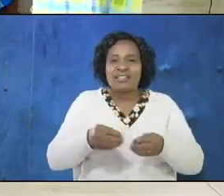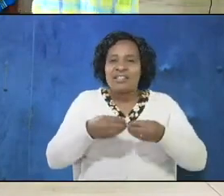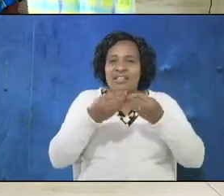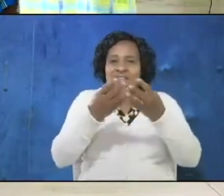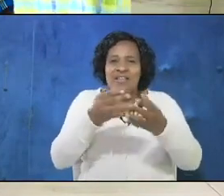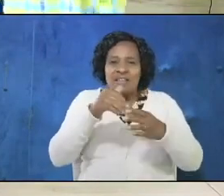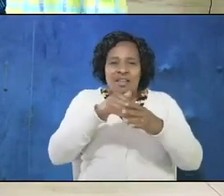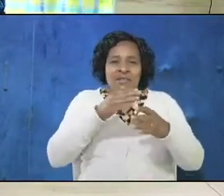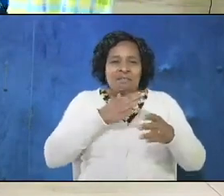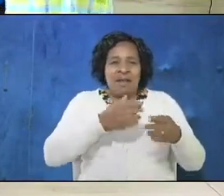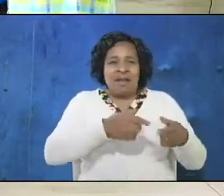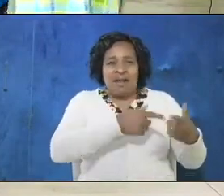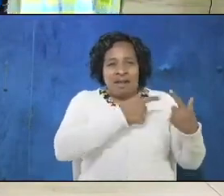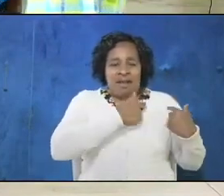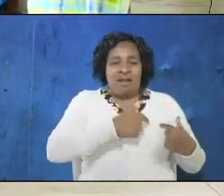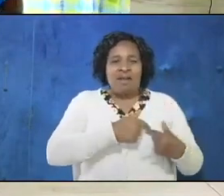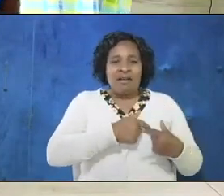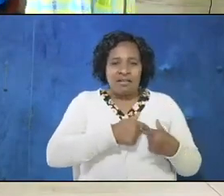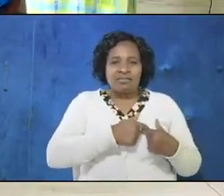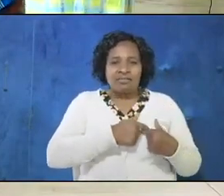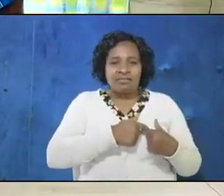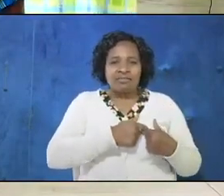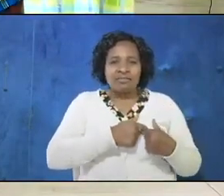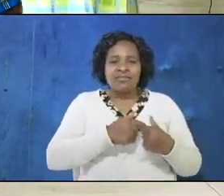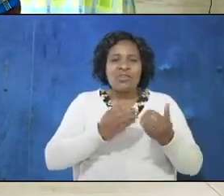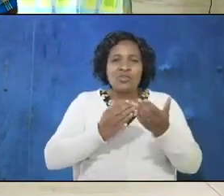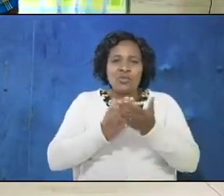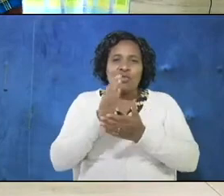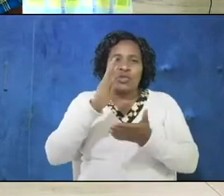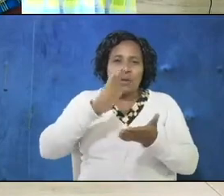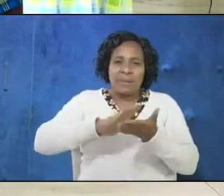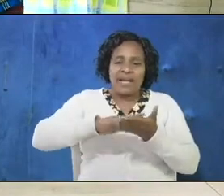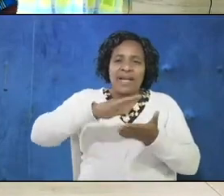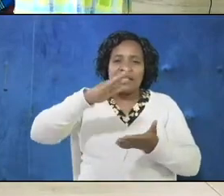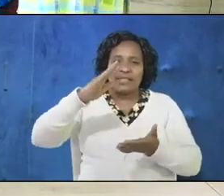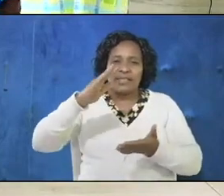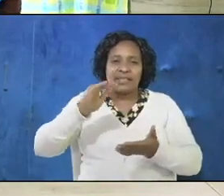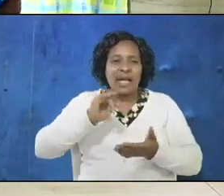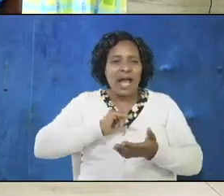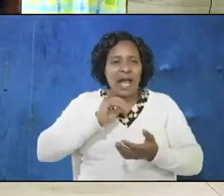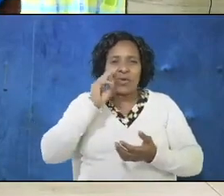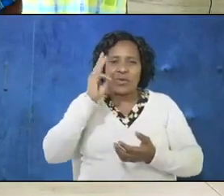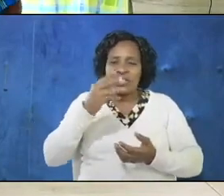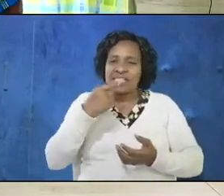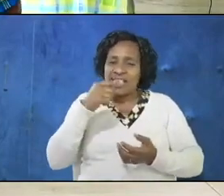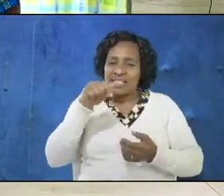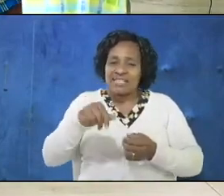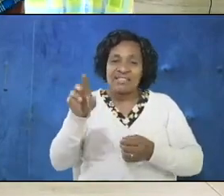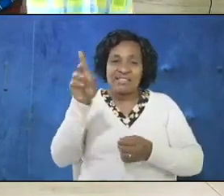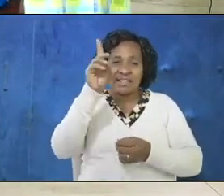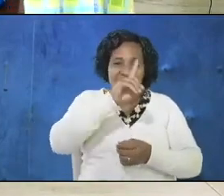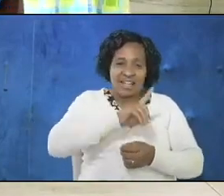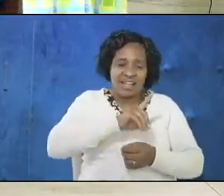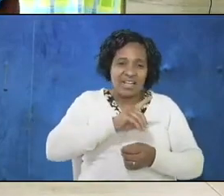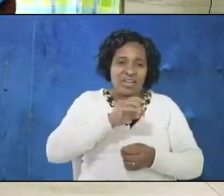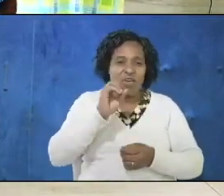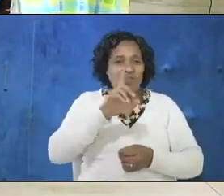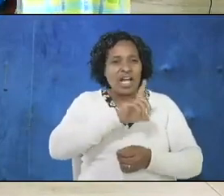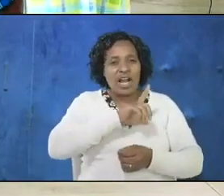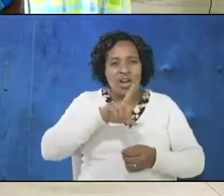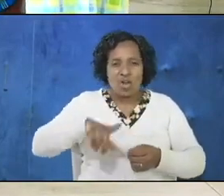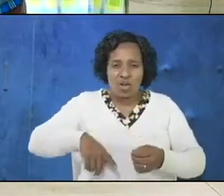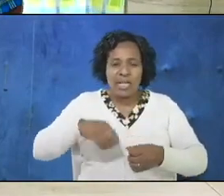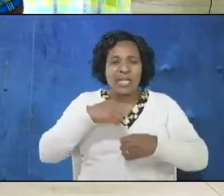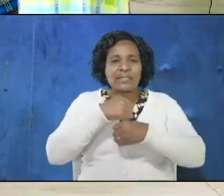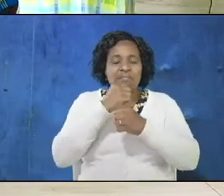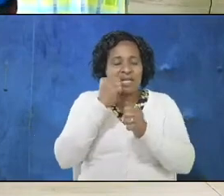will enter his court with praise. I will say this is the day that the Lord